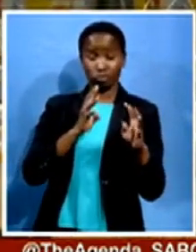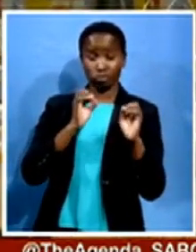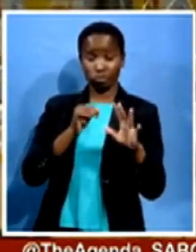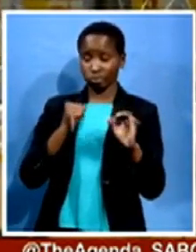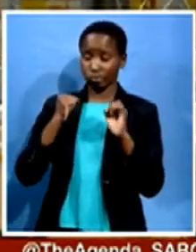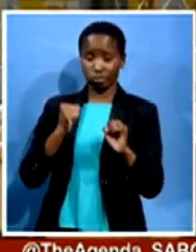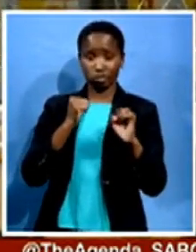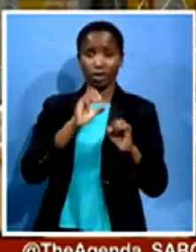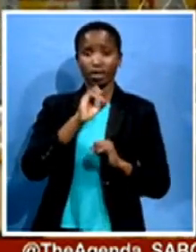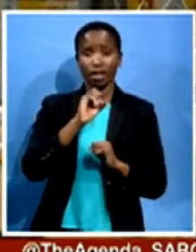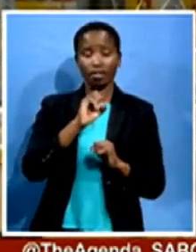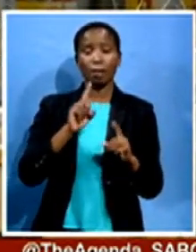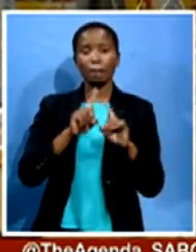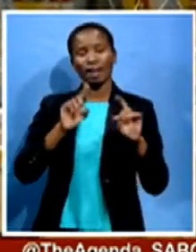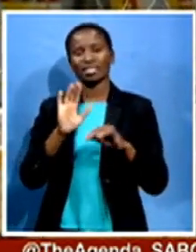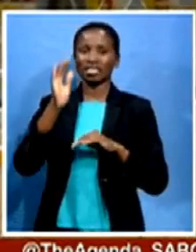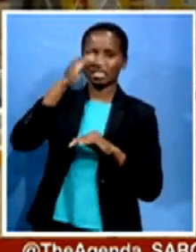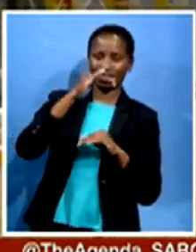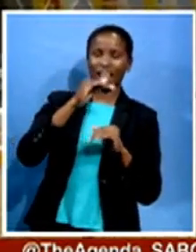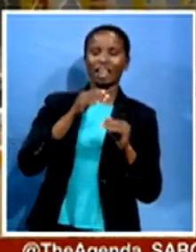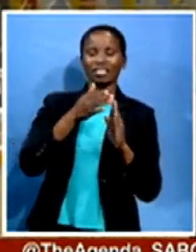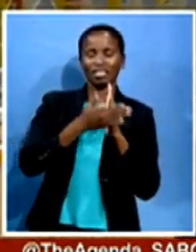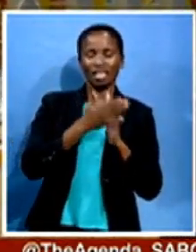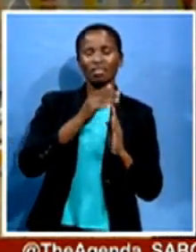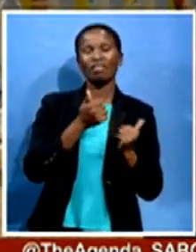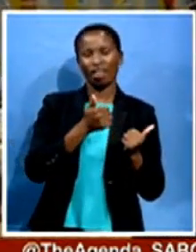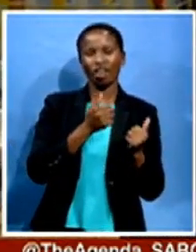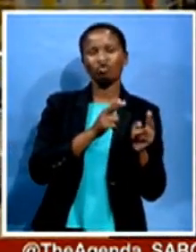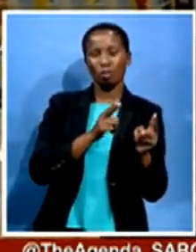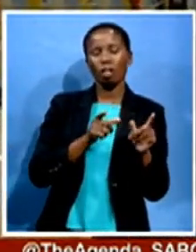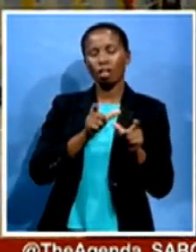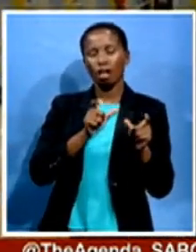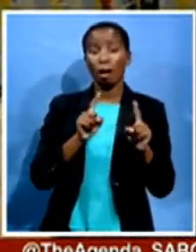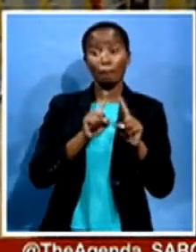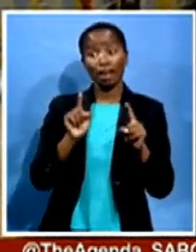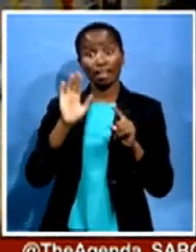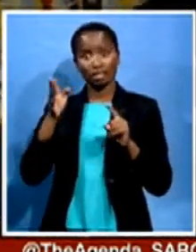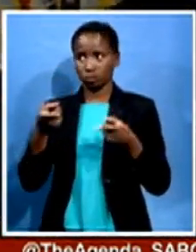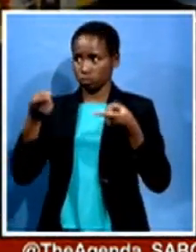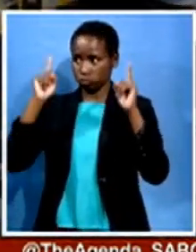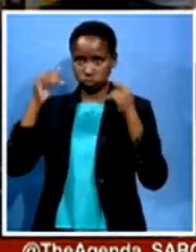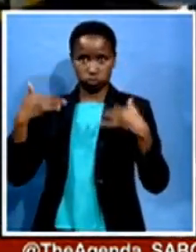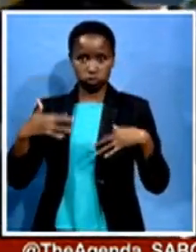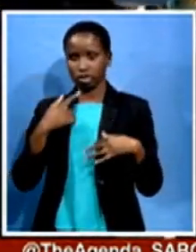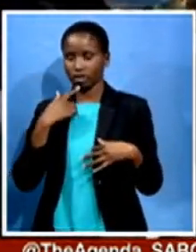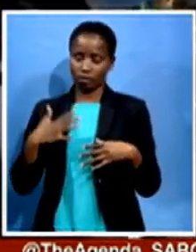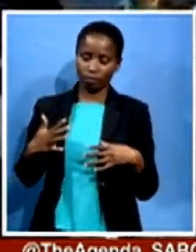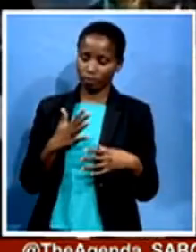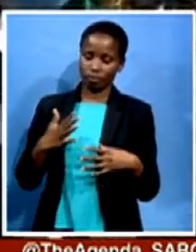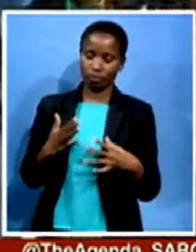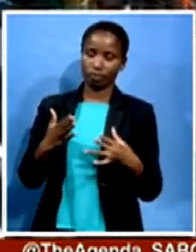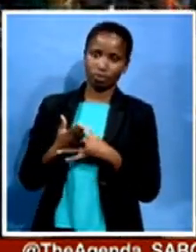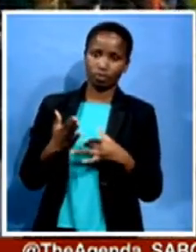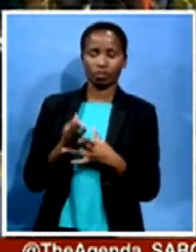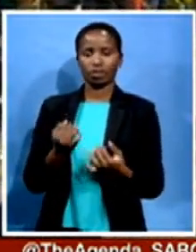as compared to this one. This crowd here, they wanted to get close to the to the action, to pass this barbed